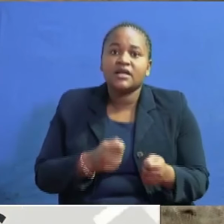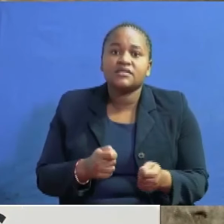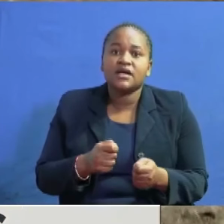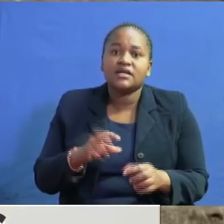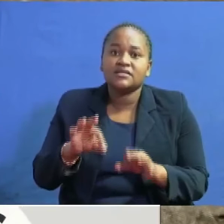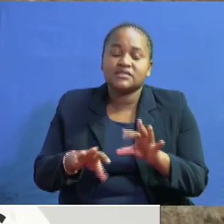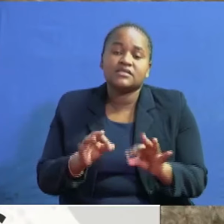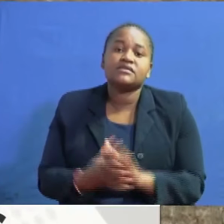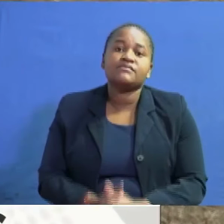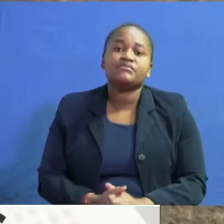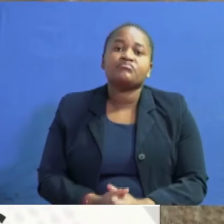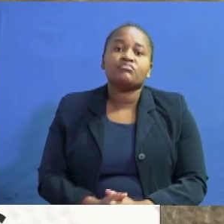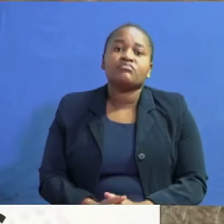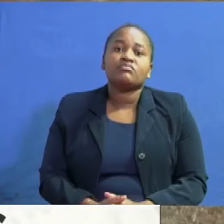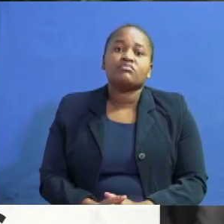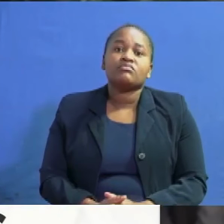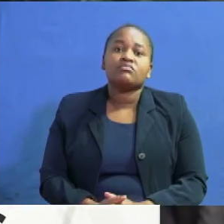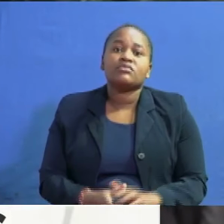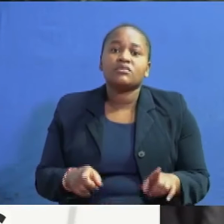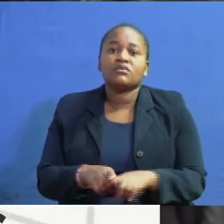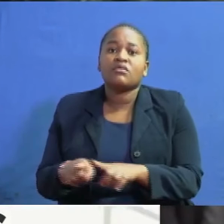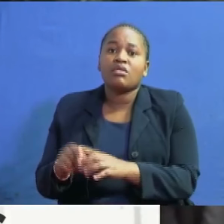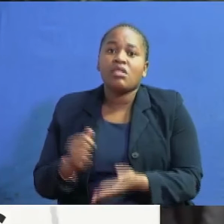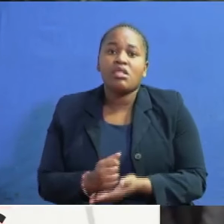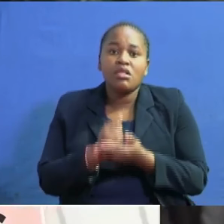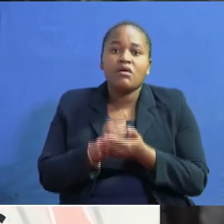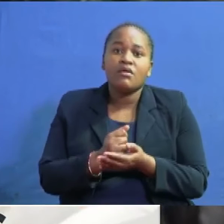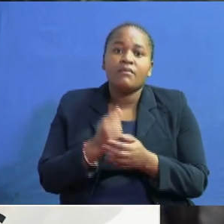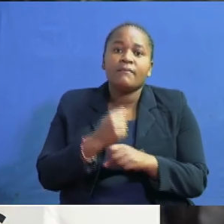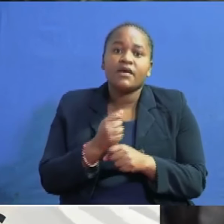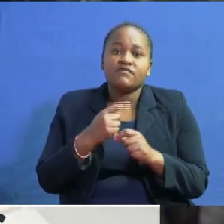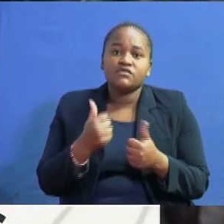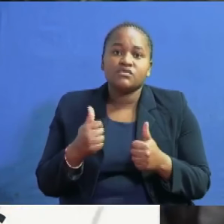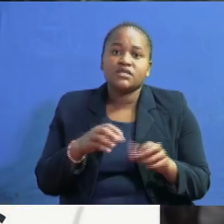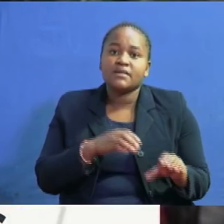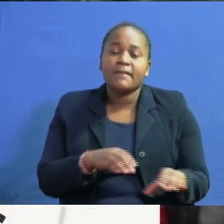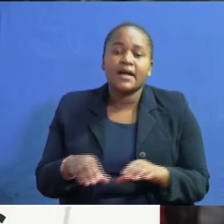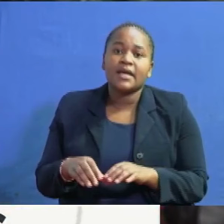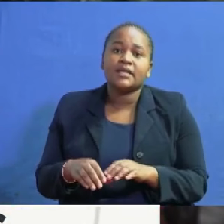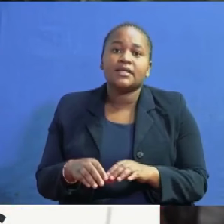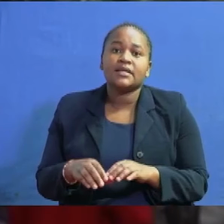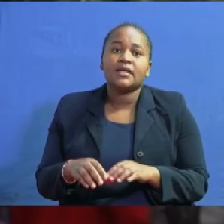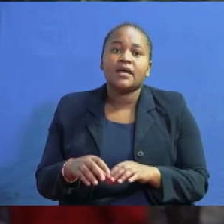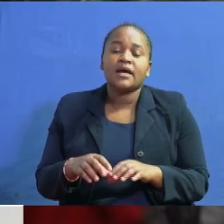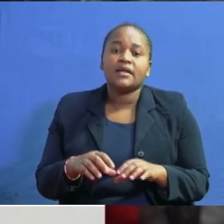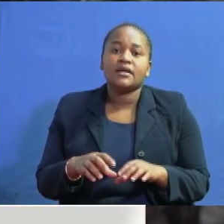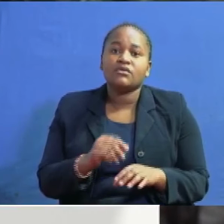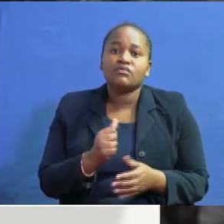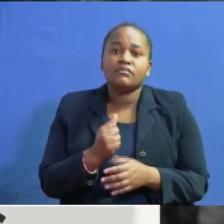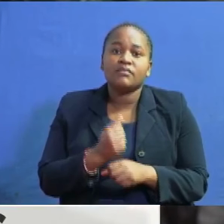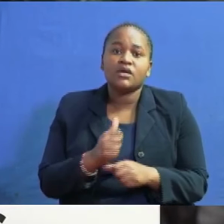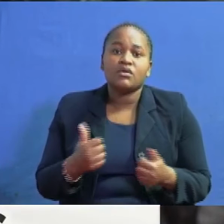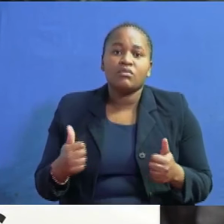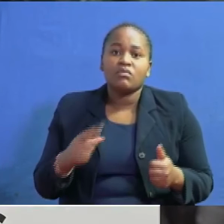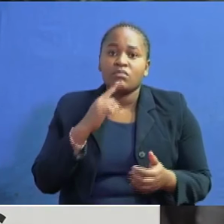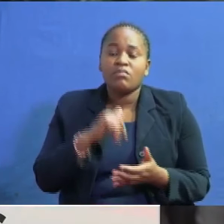seeds. Vile vile tunawasaidia kutengeneza soko, kuongeza dhamana na kuongeza soko, kuwafanyisha soko